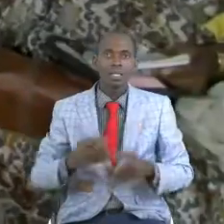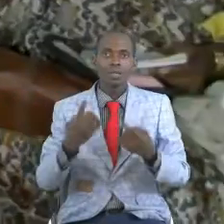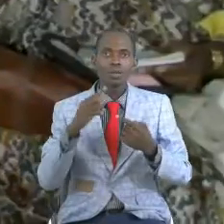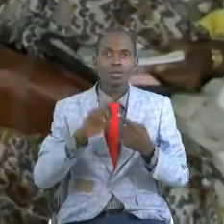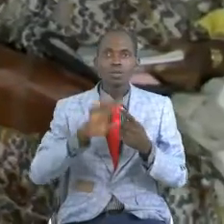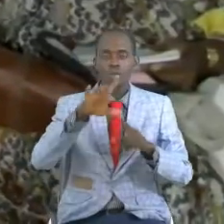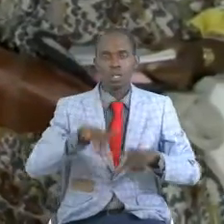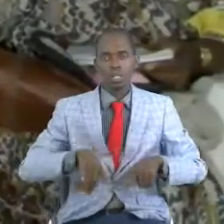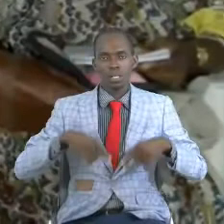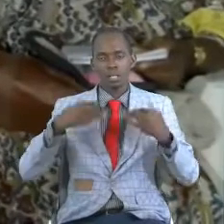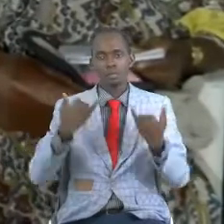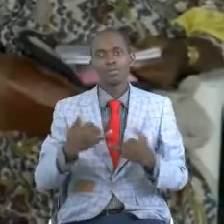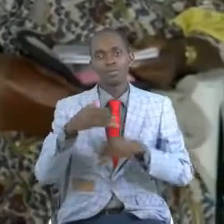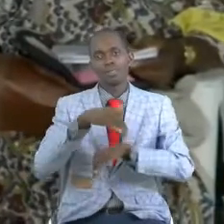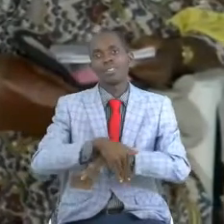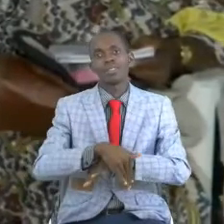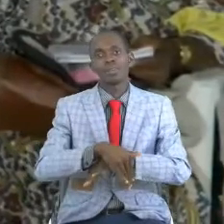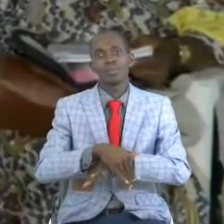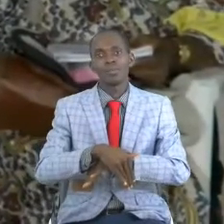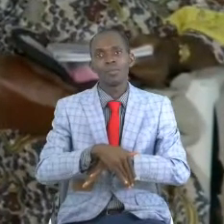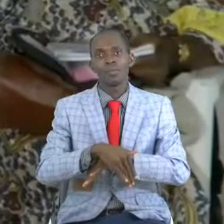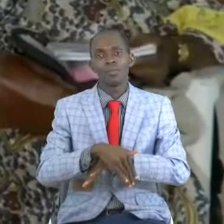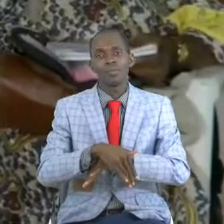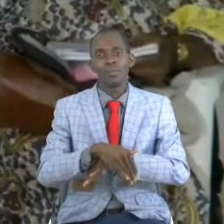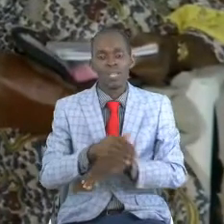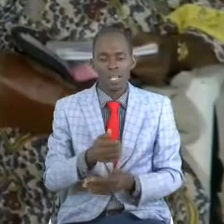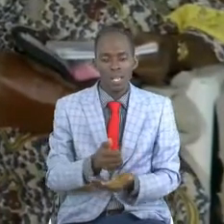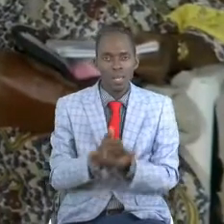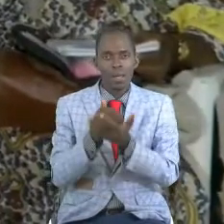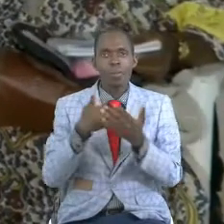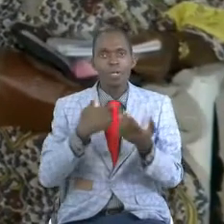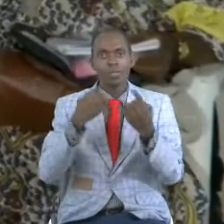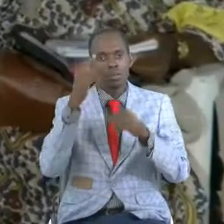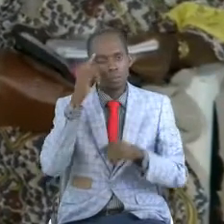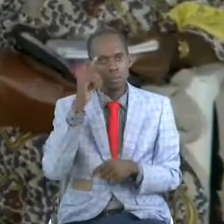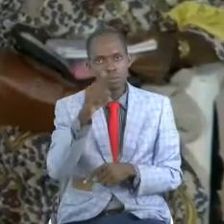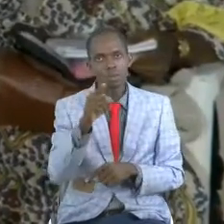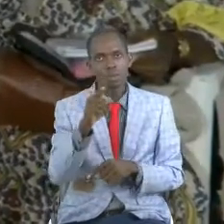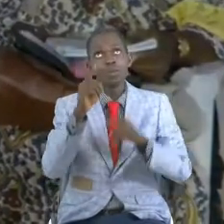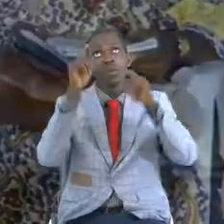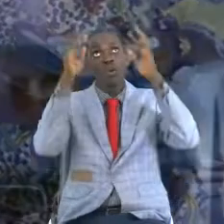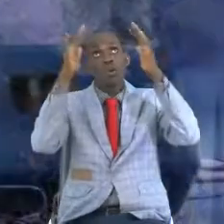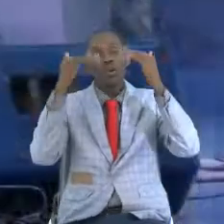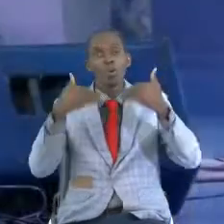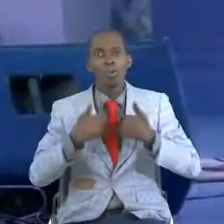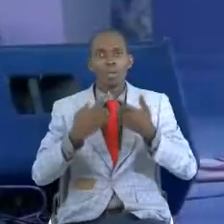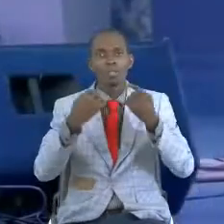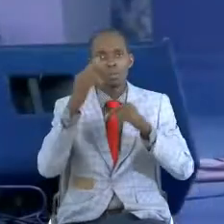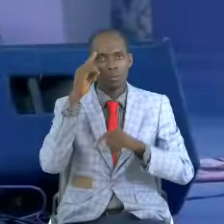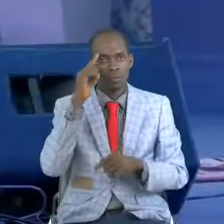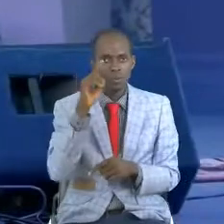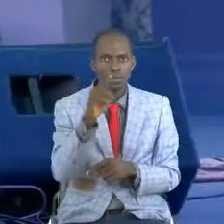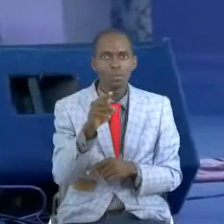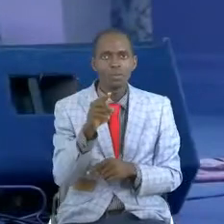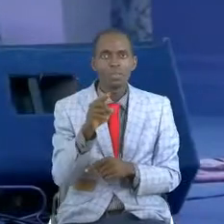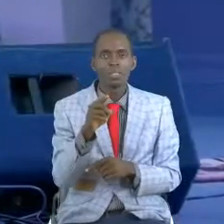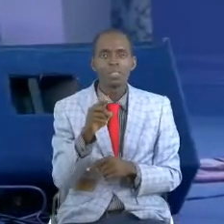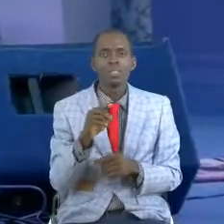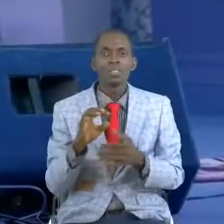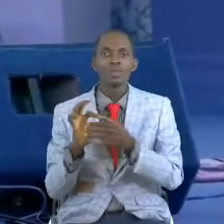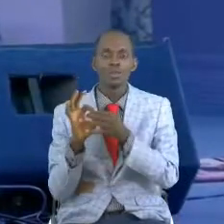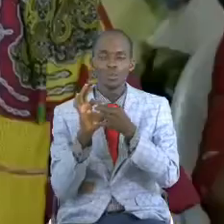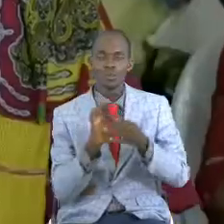tonight. Help has come. Hope has come. Harmony has